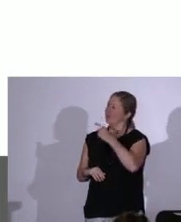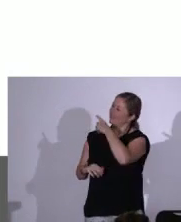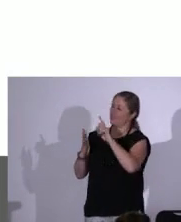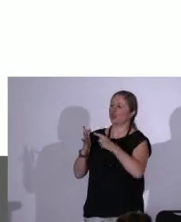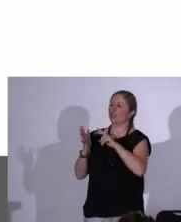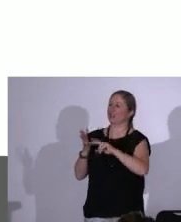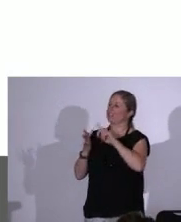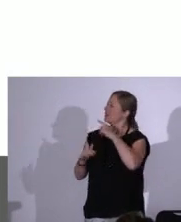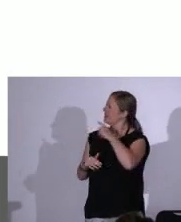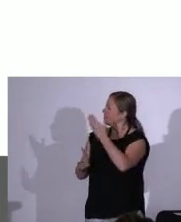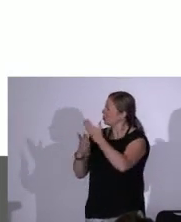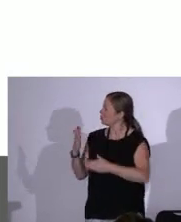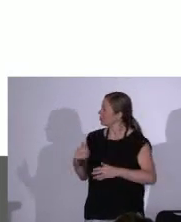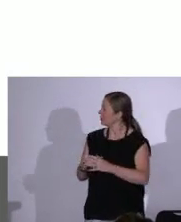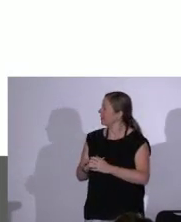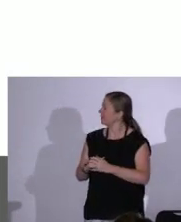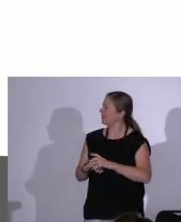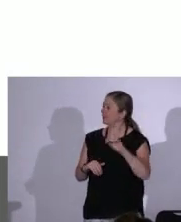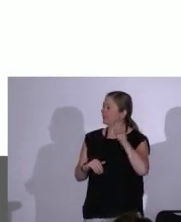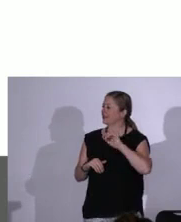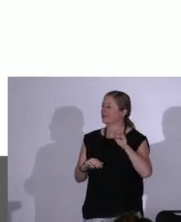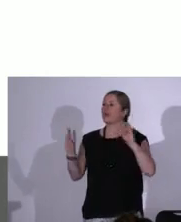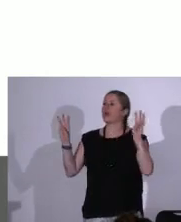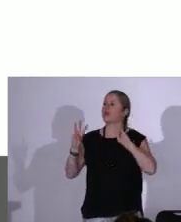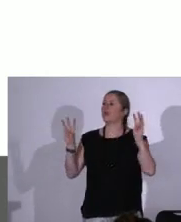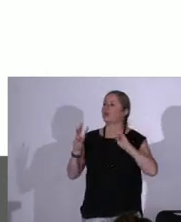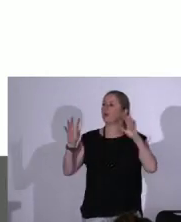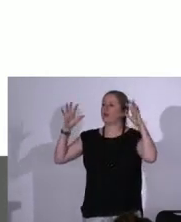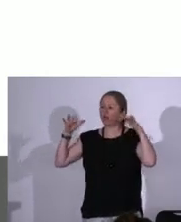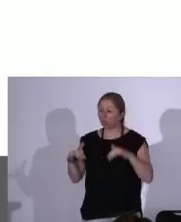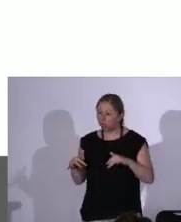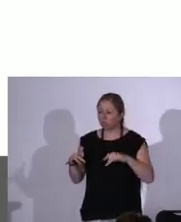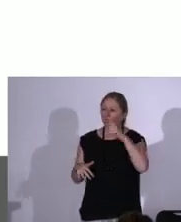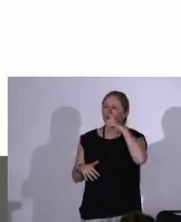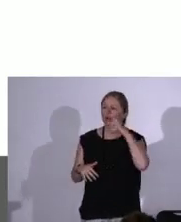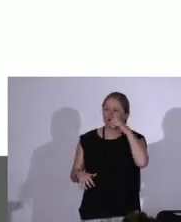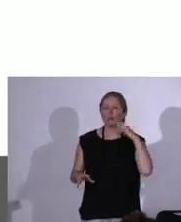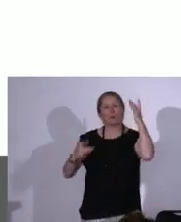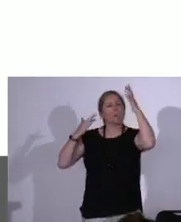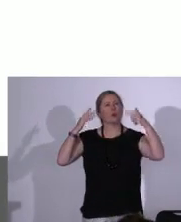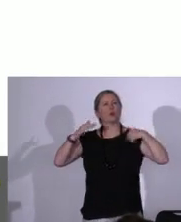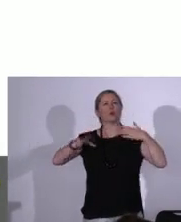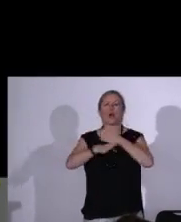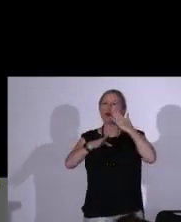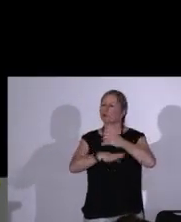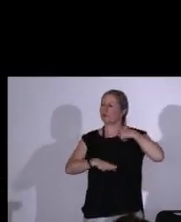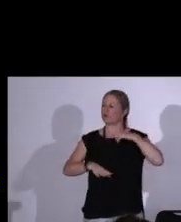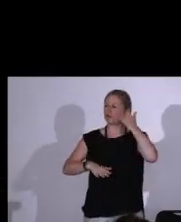I'll let her tell you. The days start getting shorter and the weather's starting to get miserable. Everybody wonders why at work I'm so happy. It's